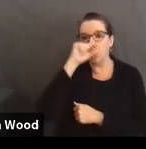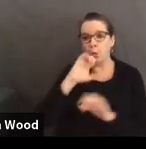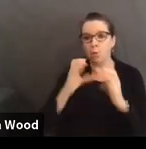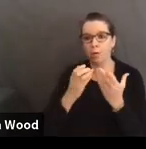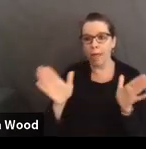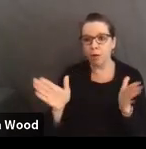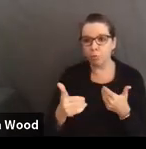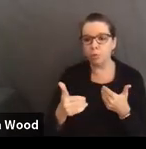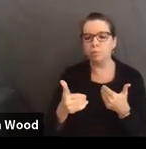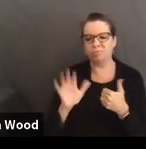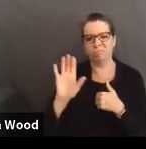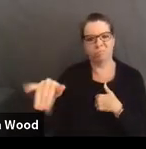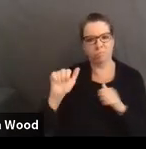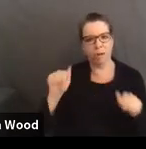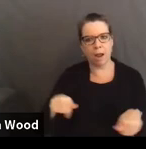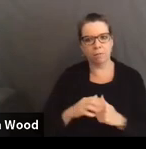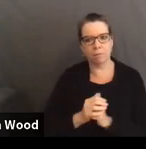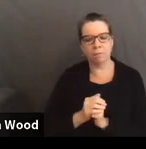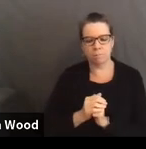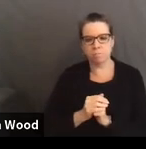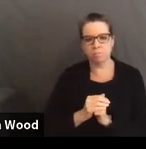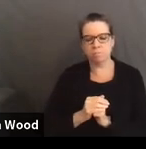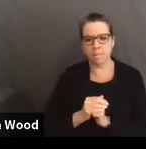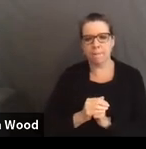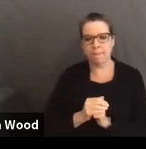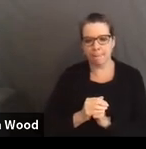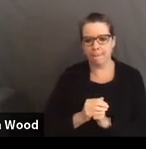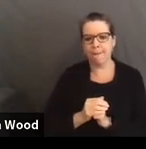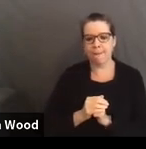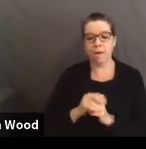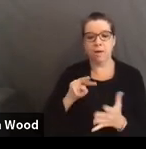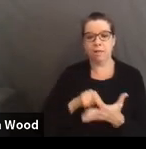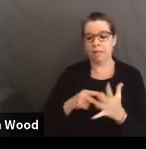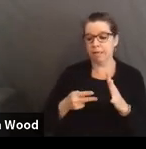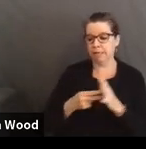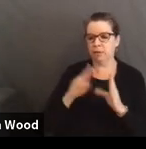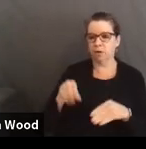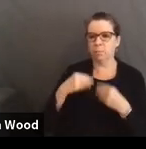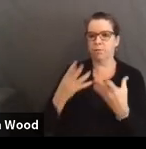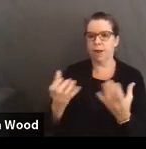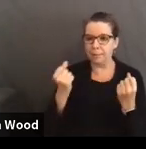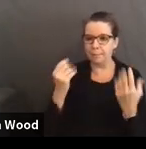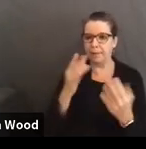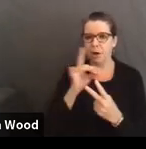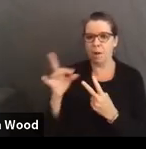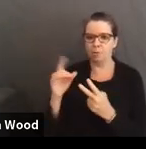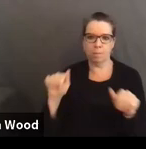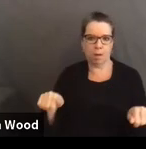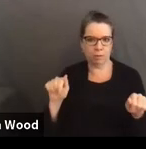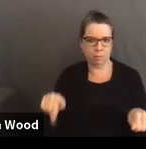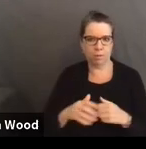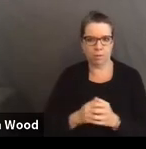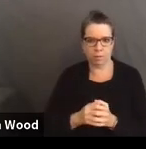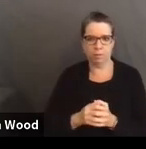Classroom, you can use this in association with that. The intention here is to provide as many options as possible.